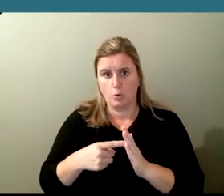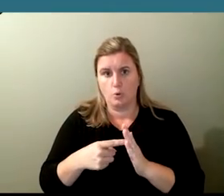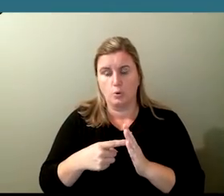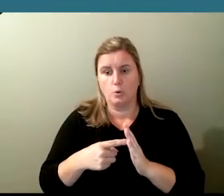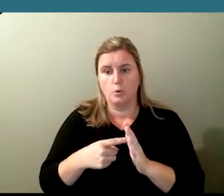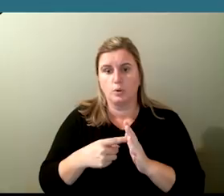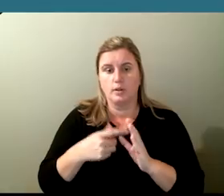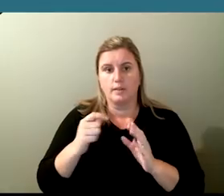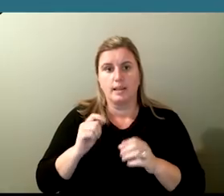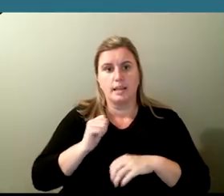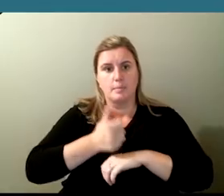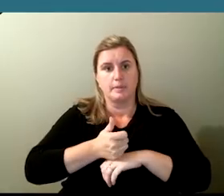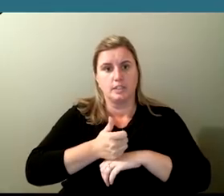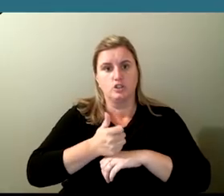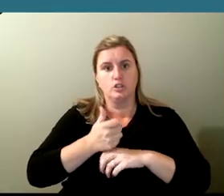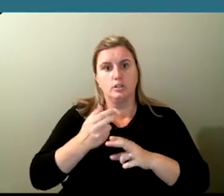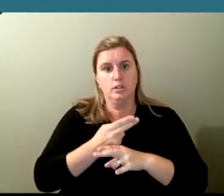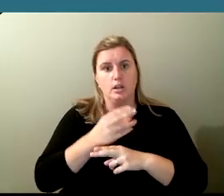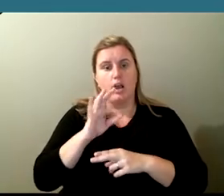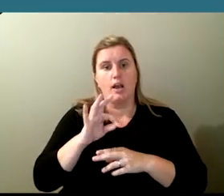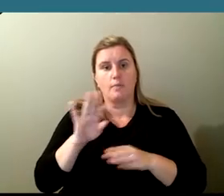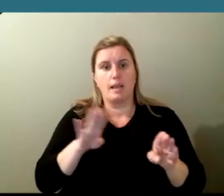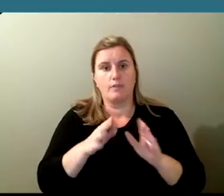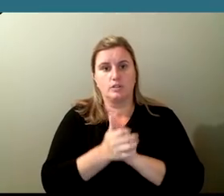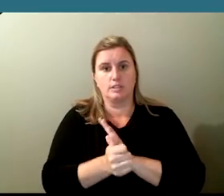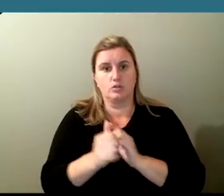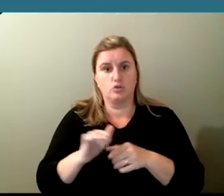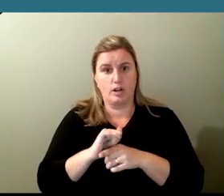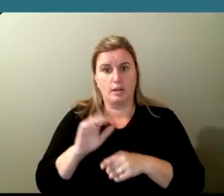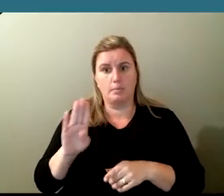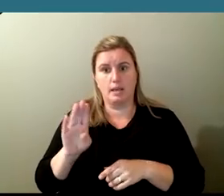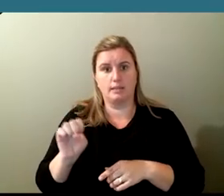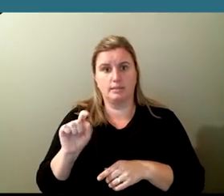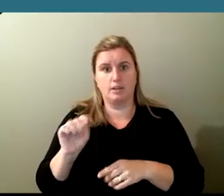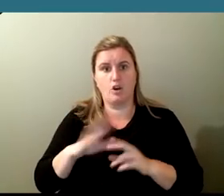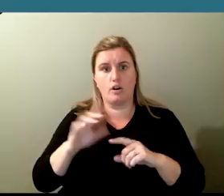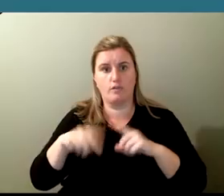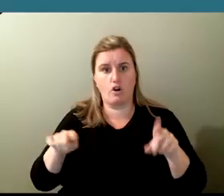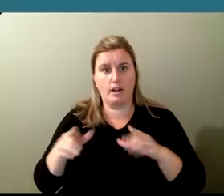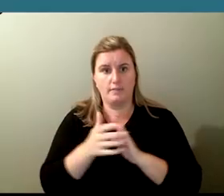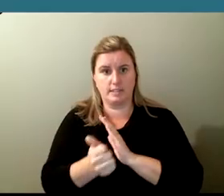the implementation of behavioral skills training, or BST, on a variety of skills.